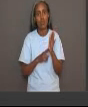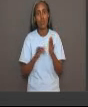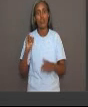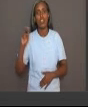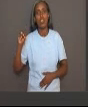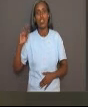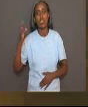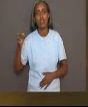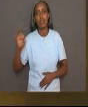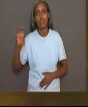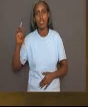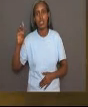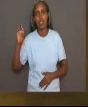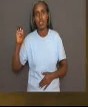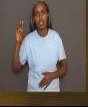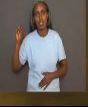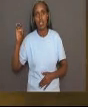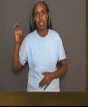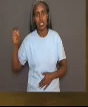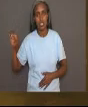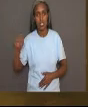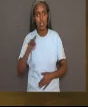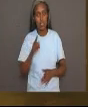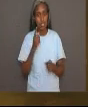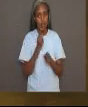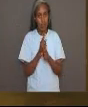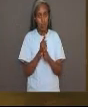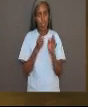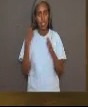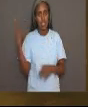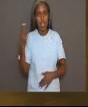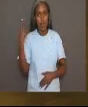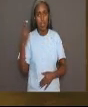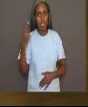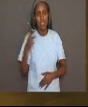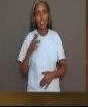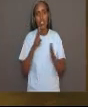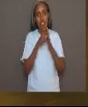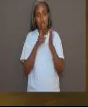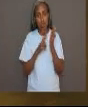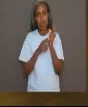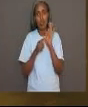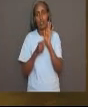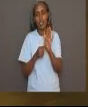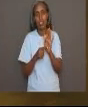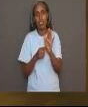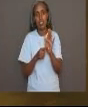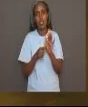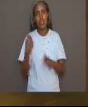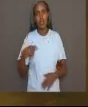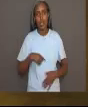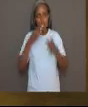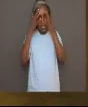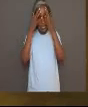inference. If we carefully apply the rules of inference, we can